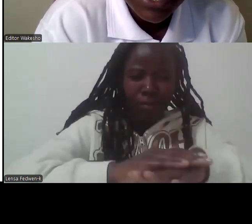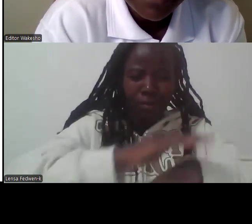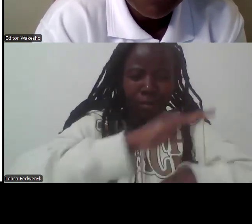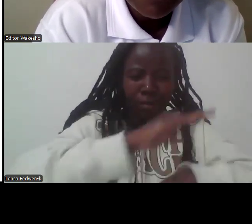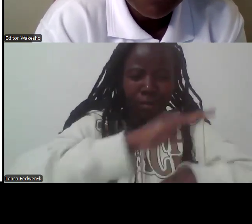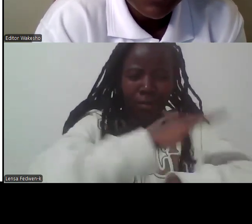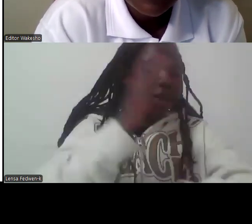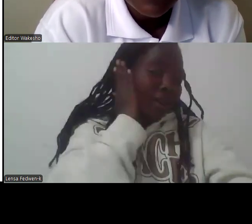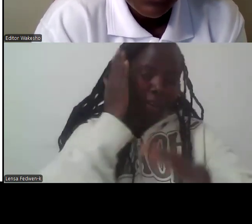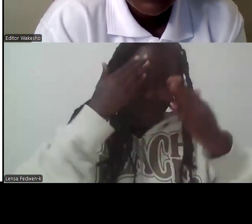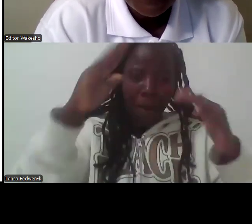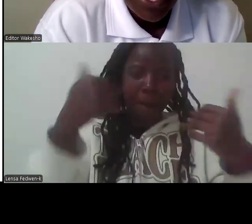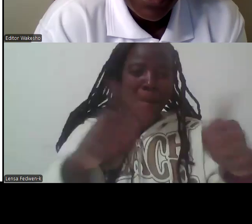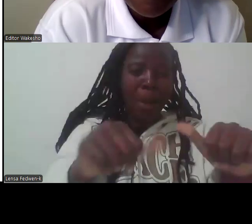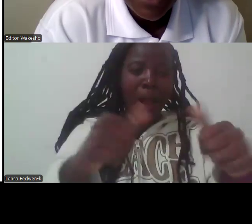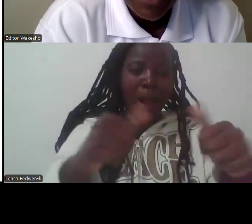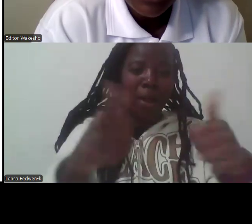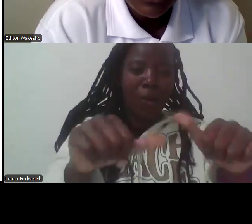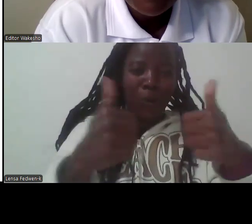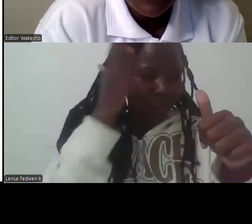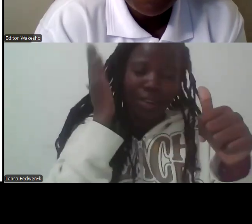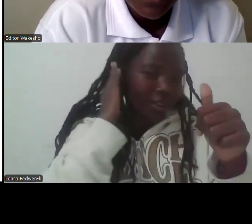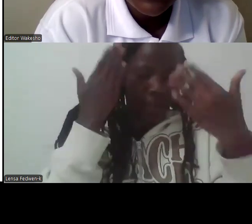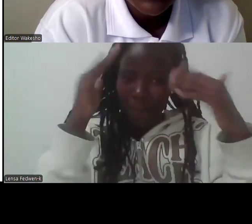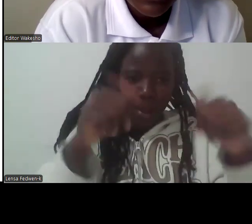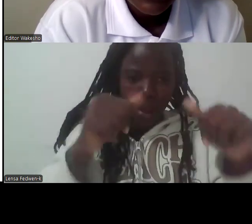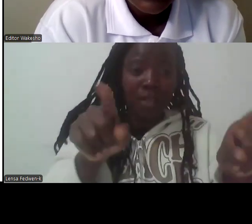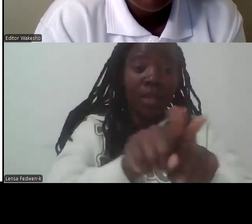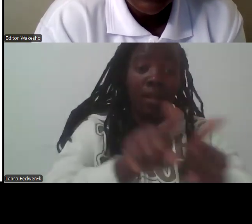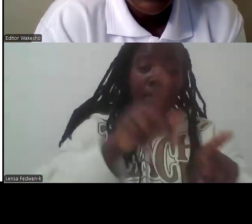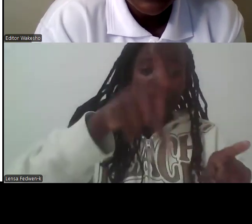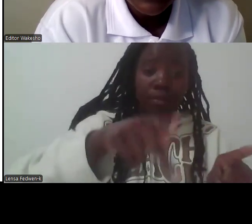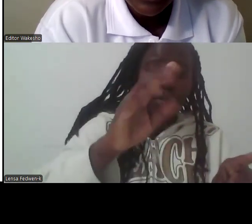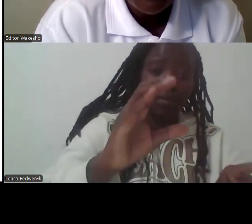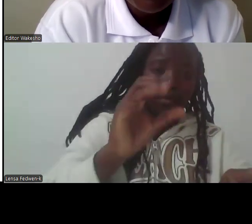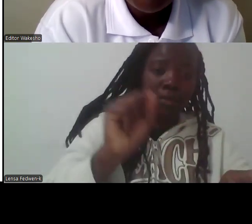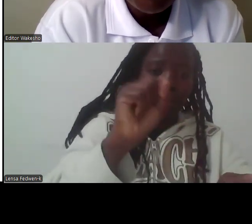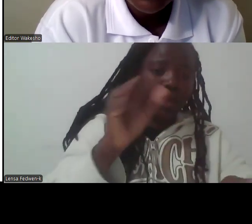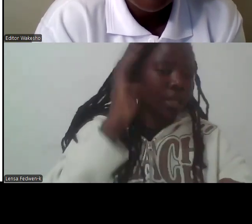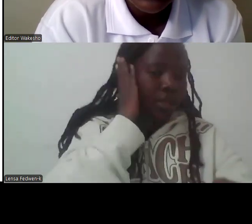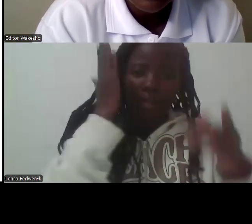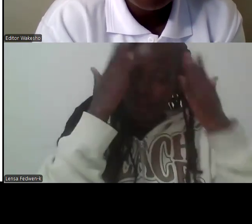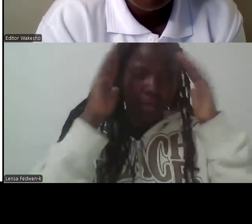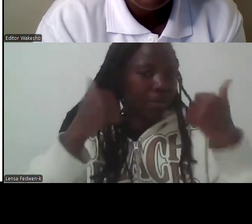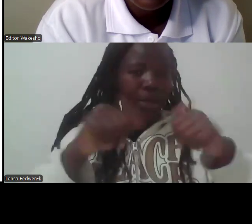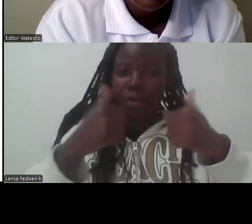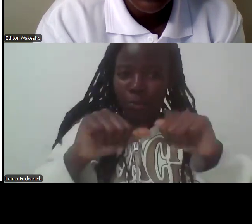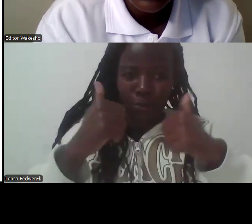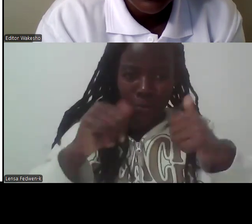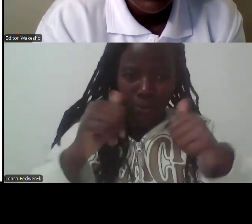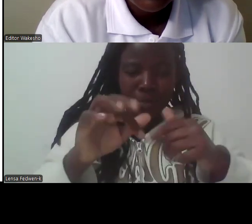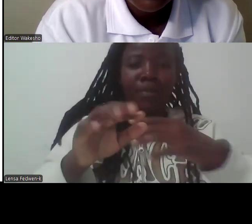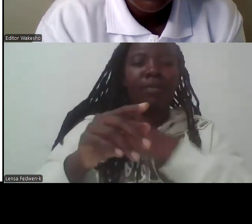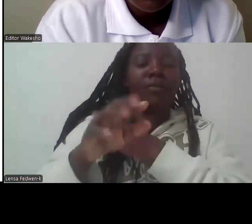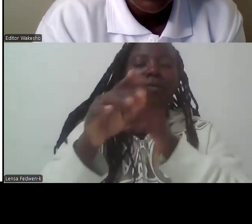of contraceptive. So I have actually for the patch, that is very interesting. I know most of us, the deaf people, don't know